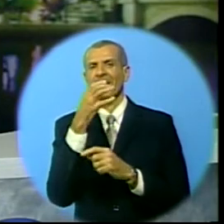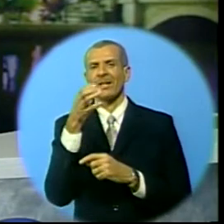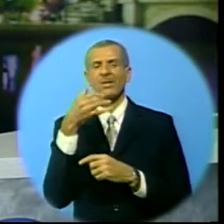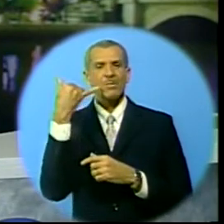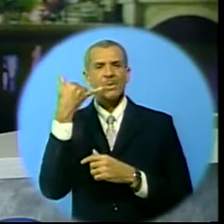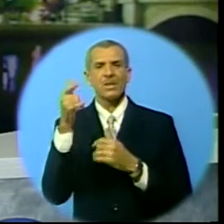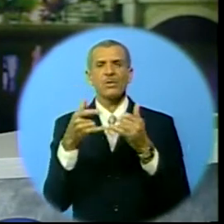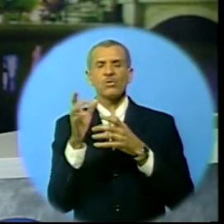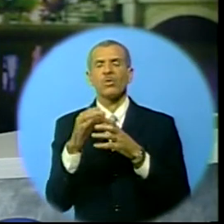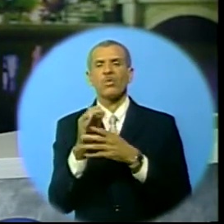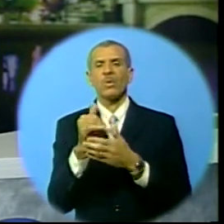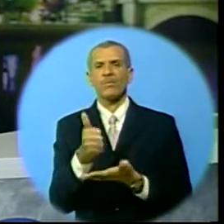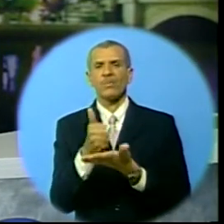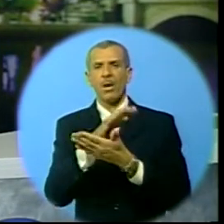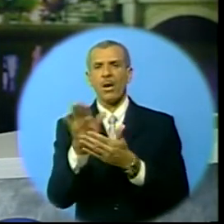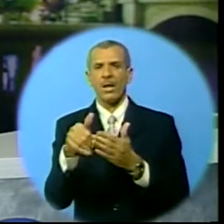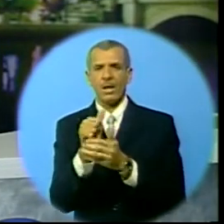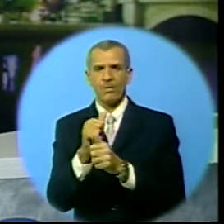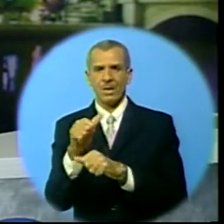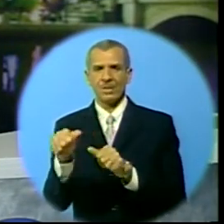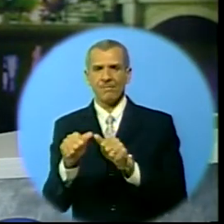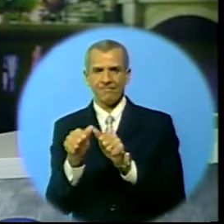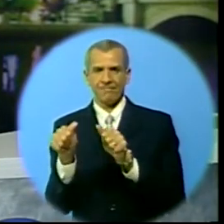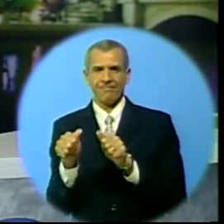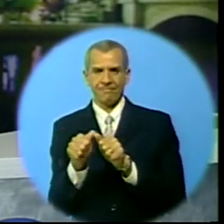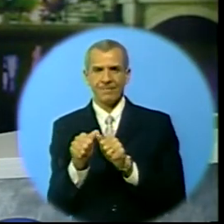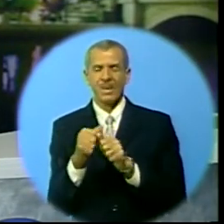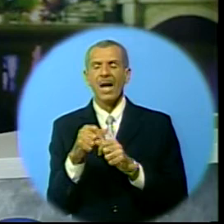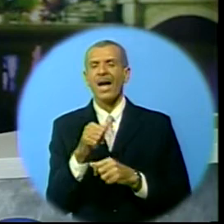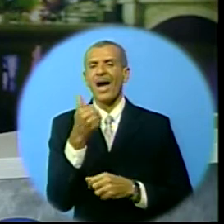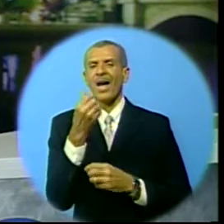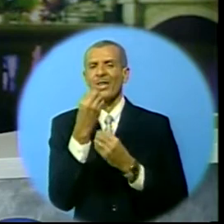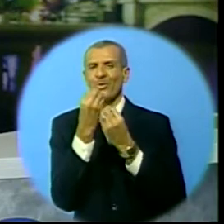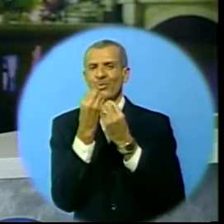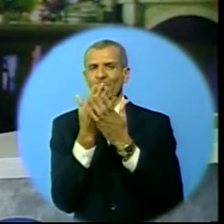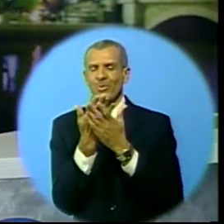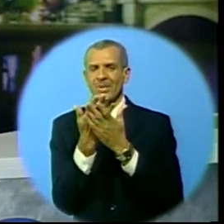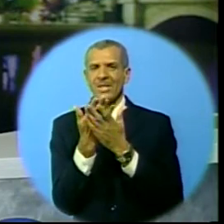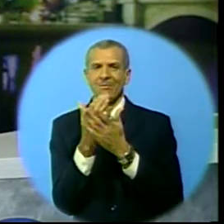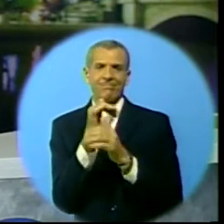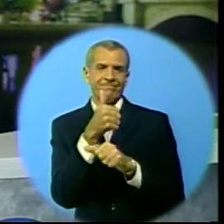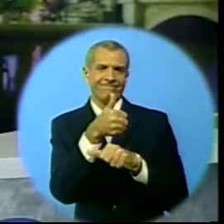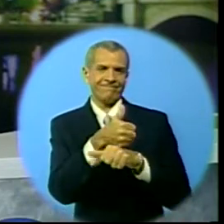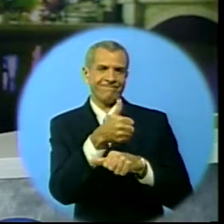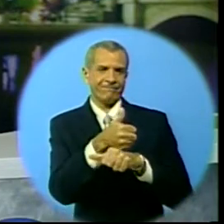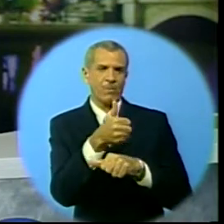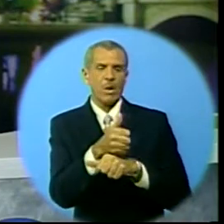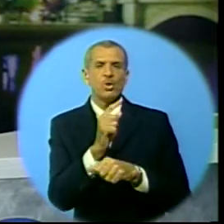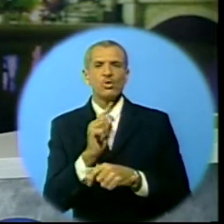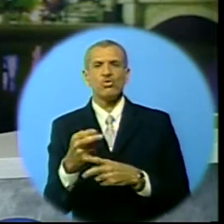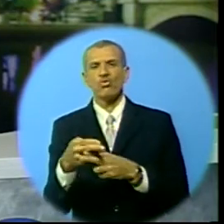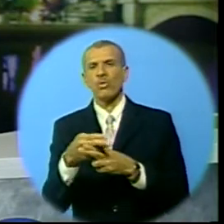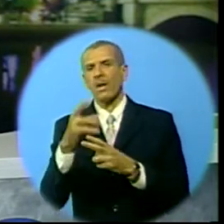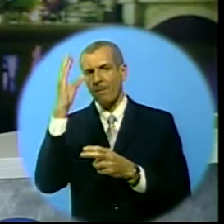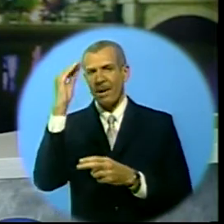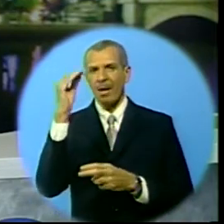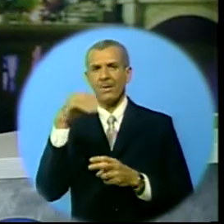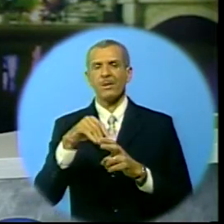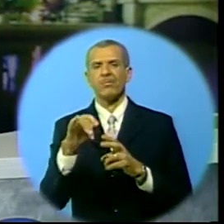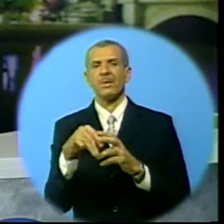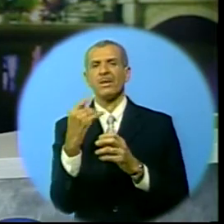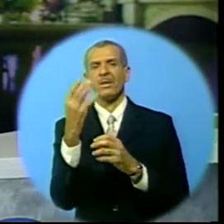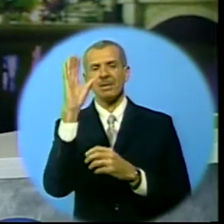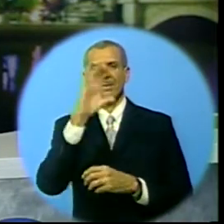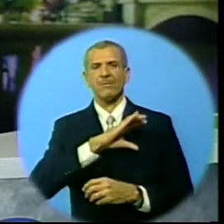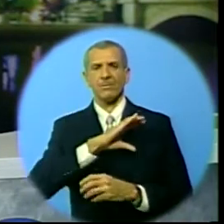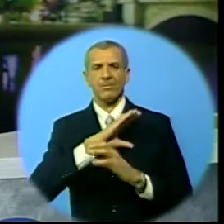in all areas. In other news now, charges are likely to be laid soon against a man held by police in connection